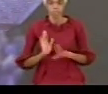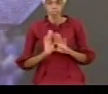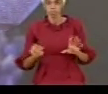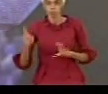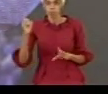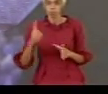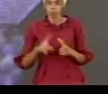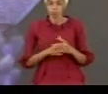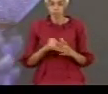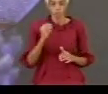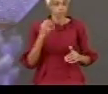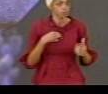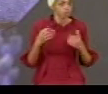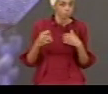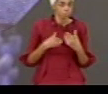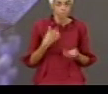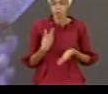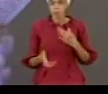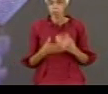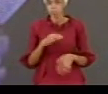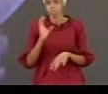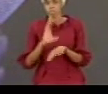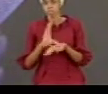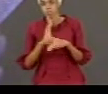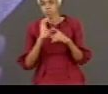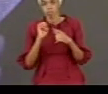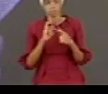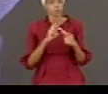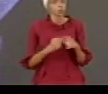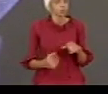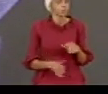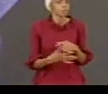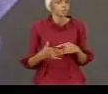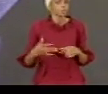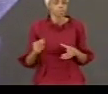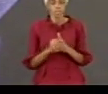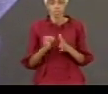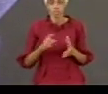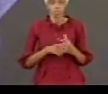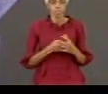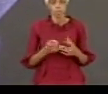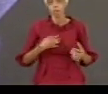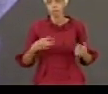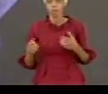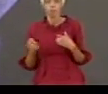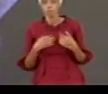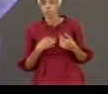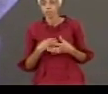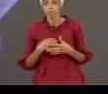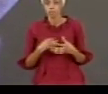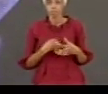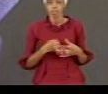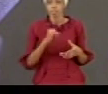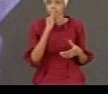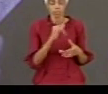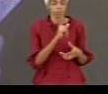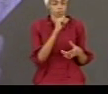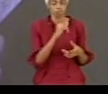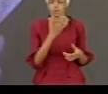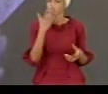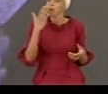in the church or in the family or anywhere. They begin to complain. It's not